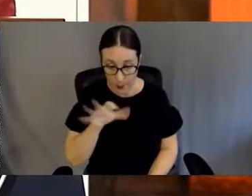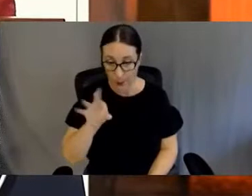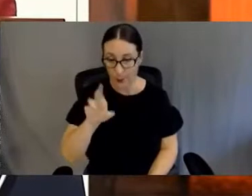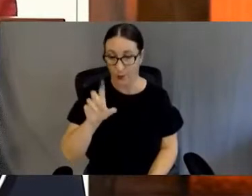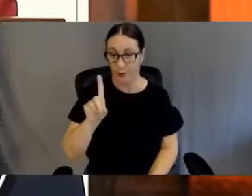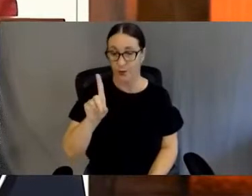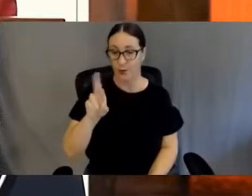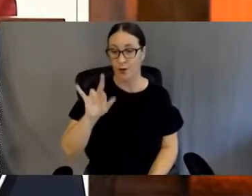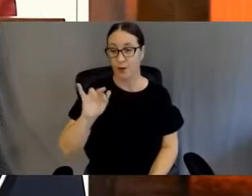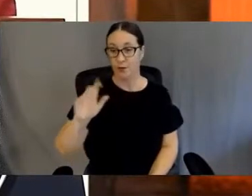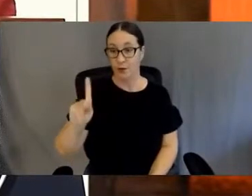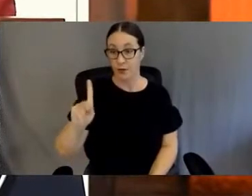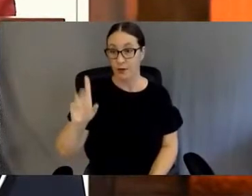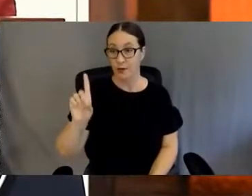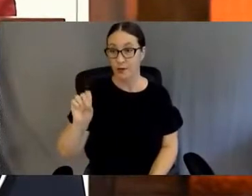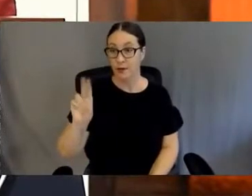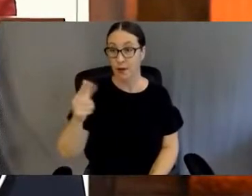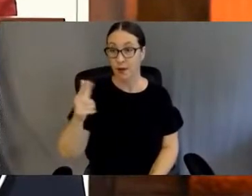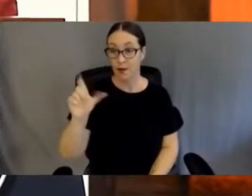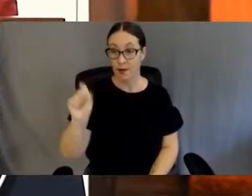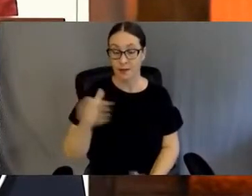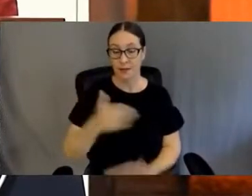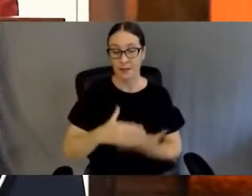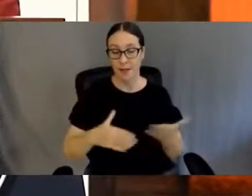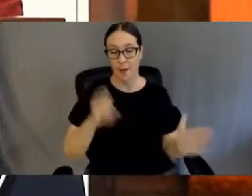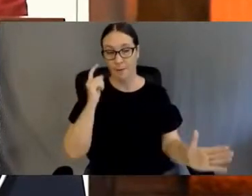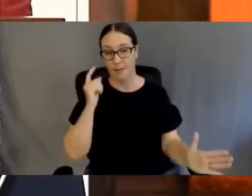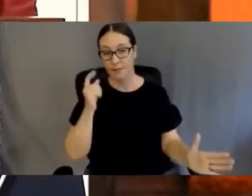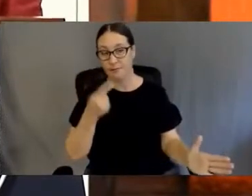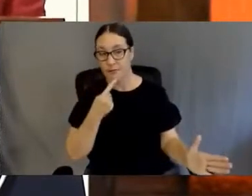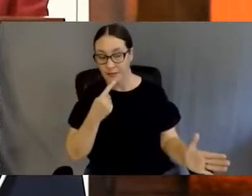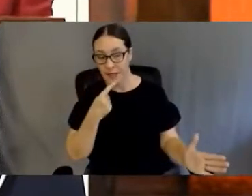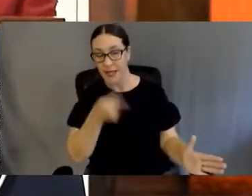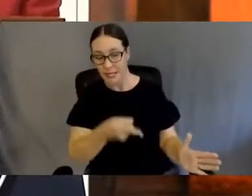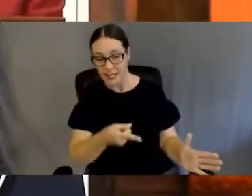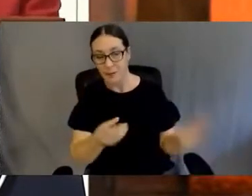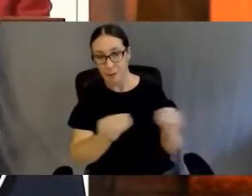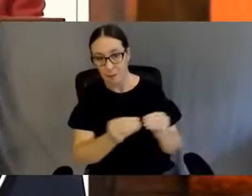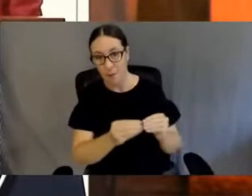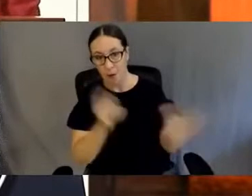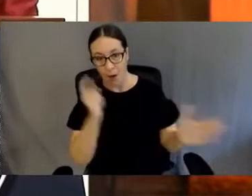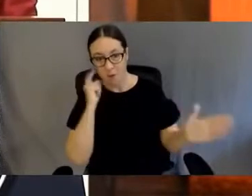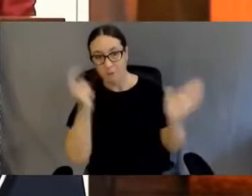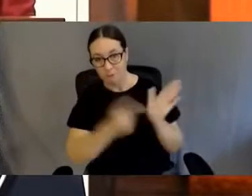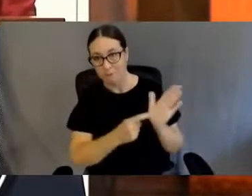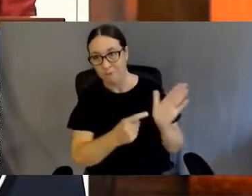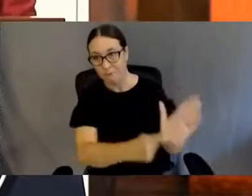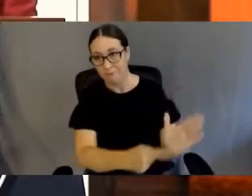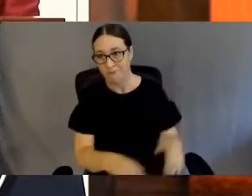have suggested is being recognized more and more these days.